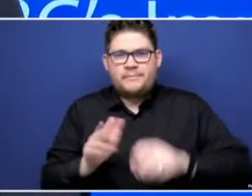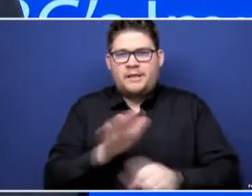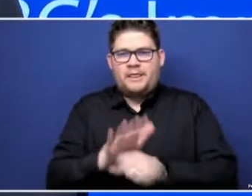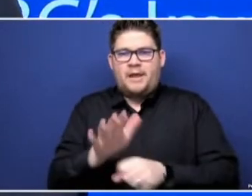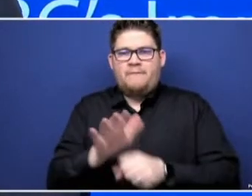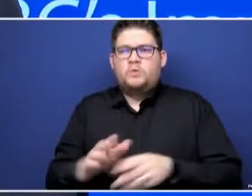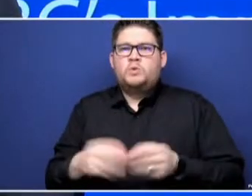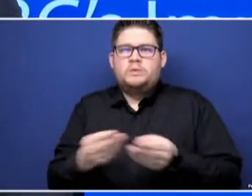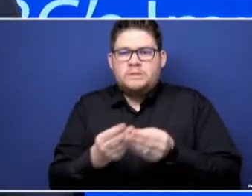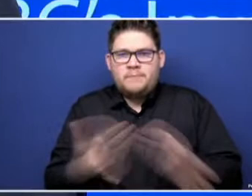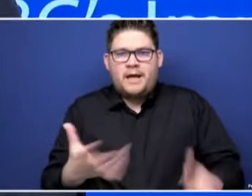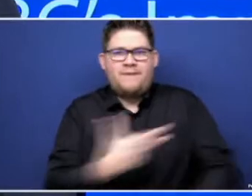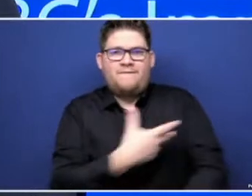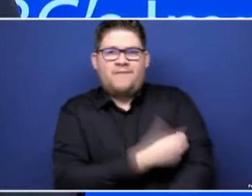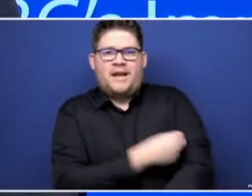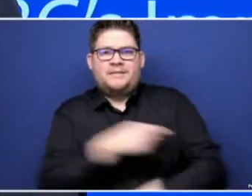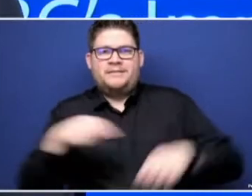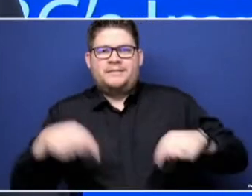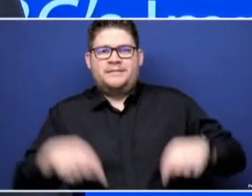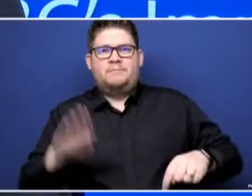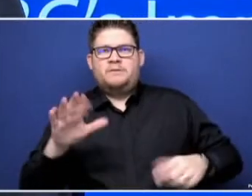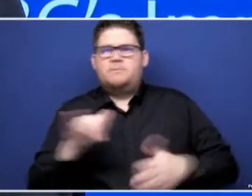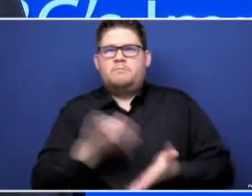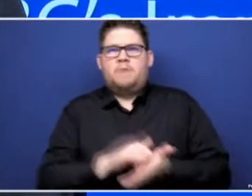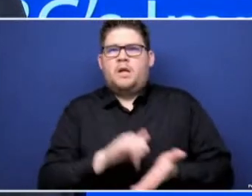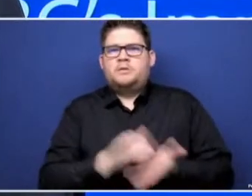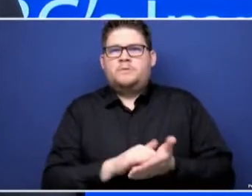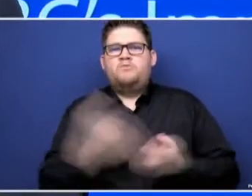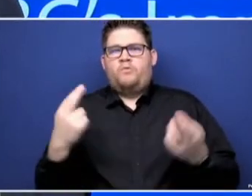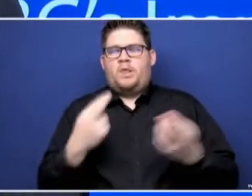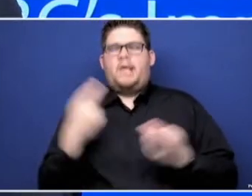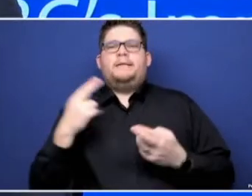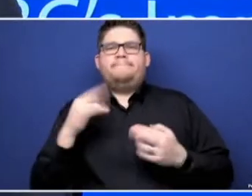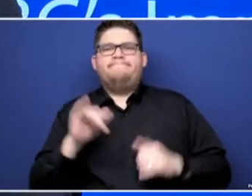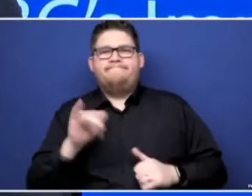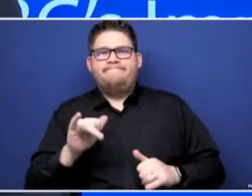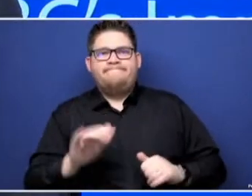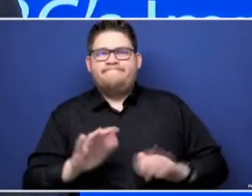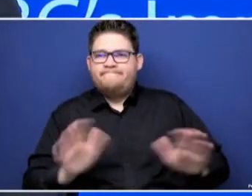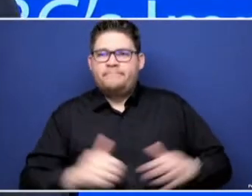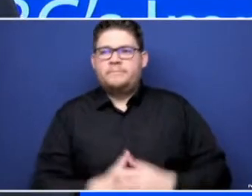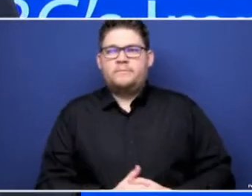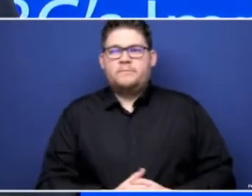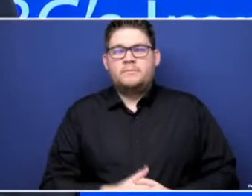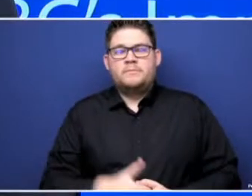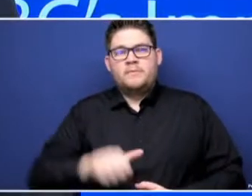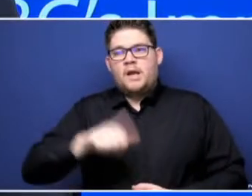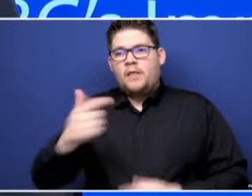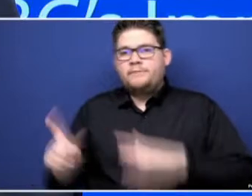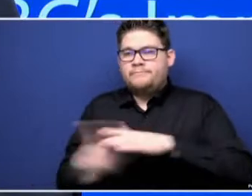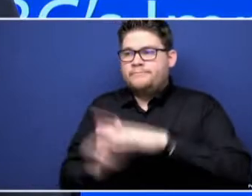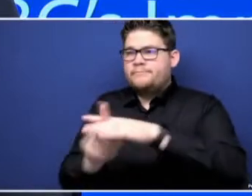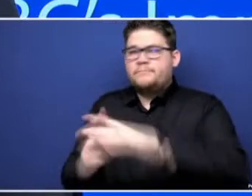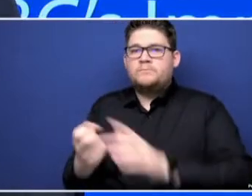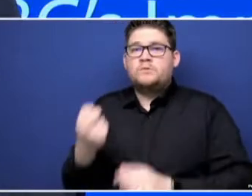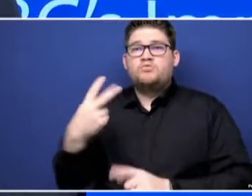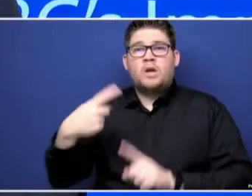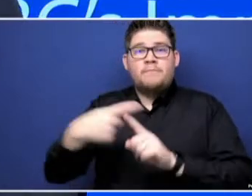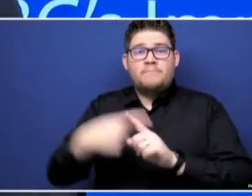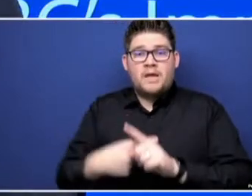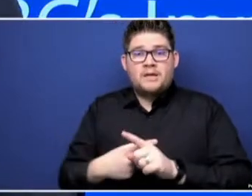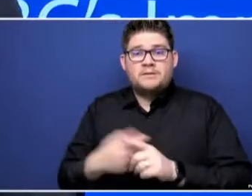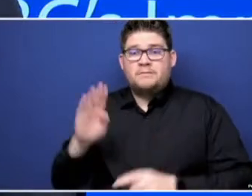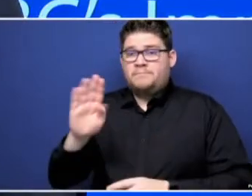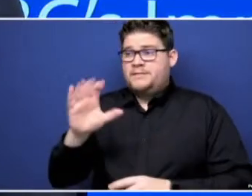services that Canadians, quite frankly, have started to take for granted. And so all of us are looking at supply chains when it comes to food and